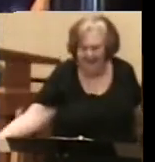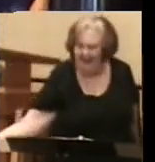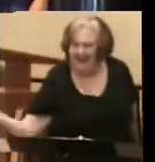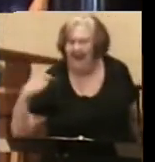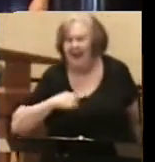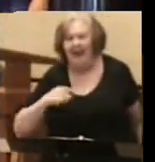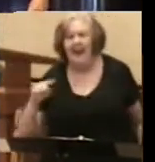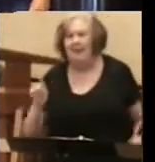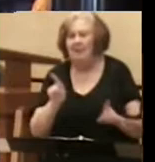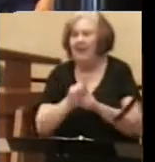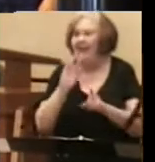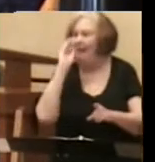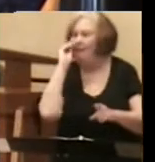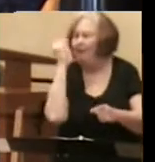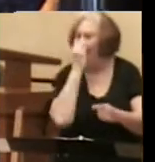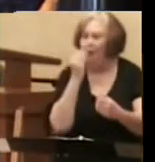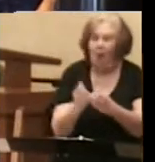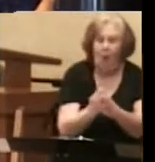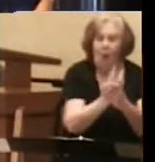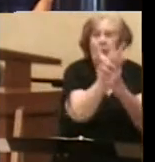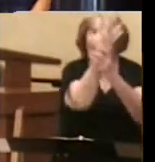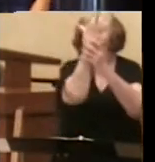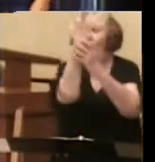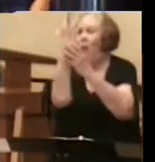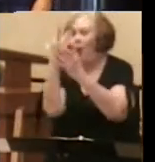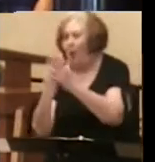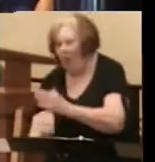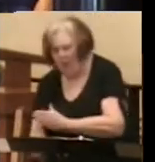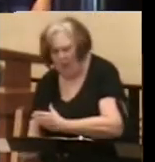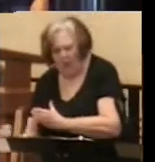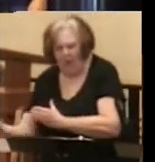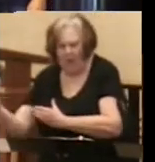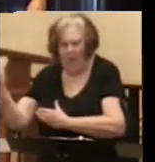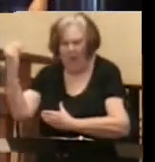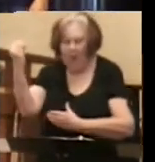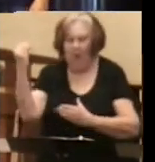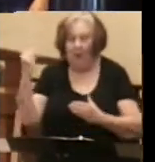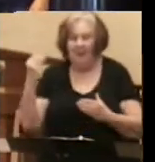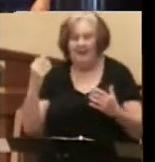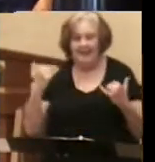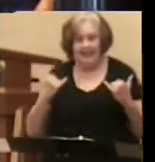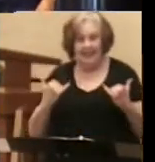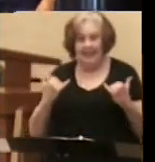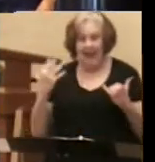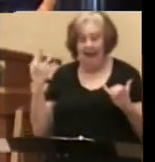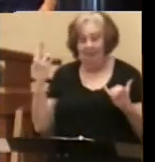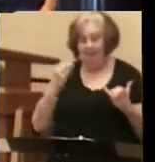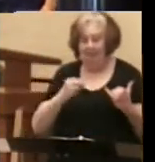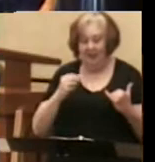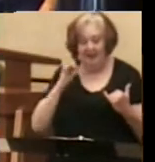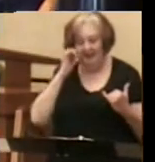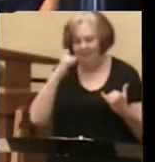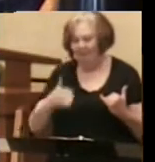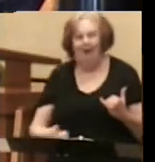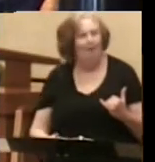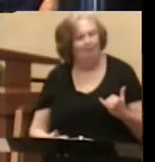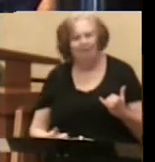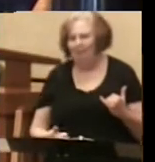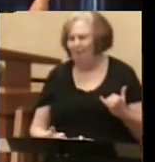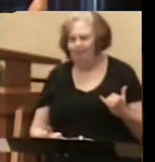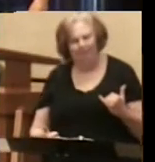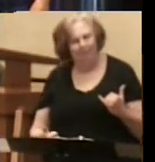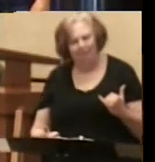are. I am a flower quickly fading, here today and gone